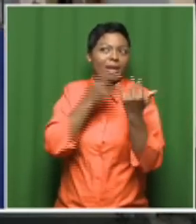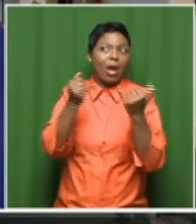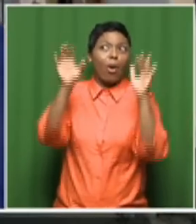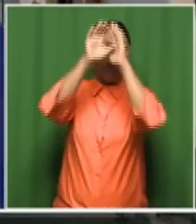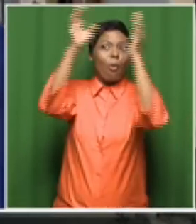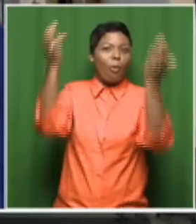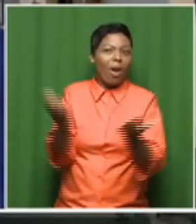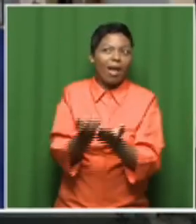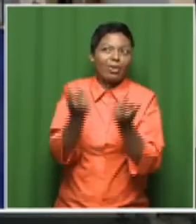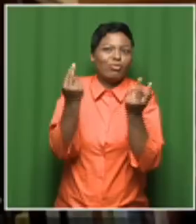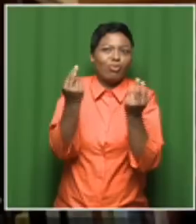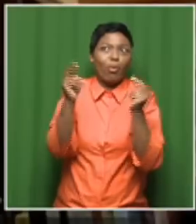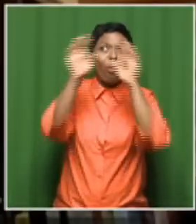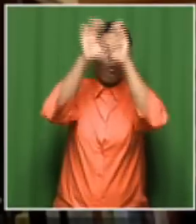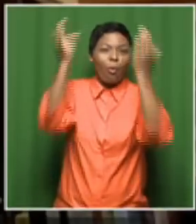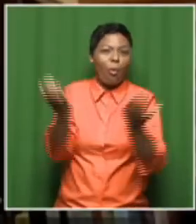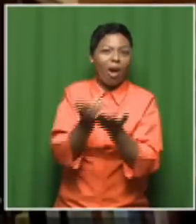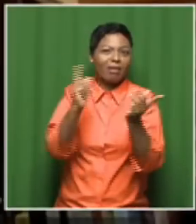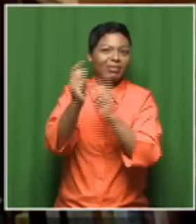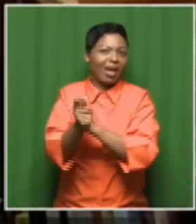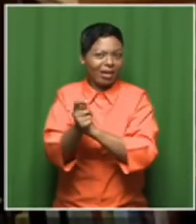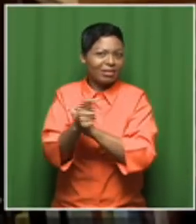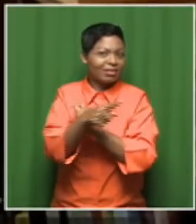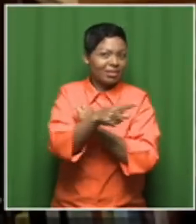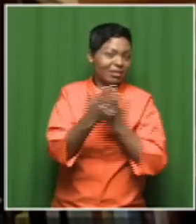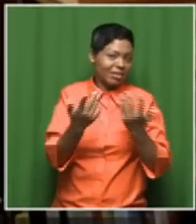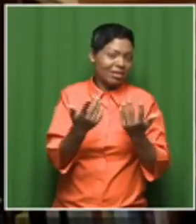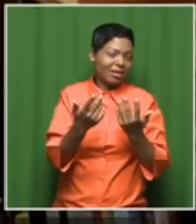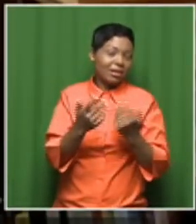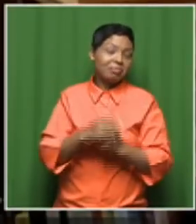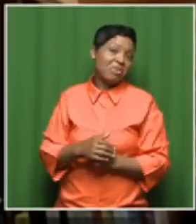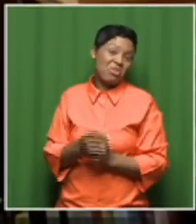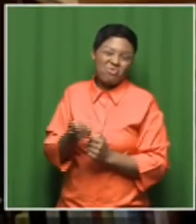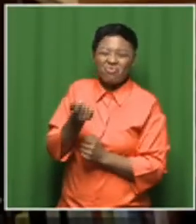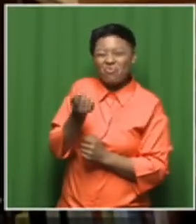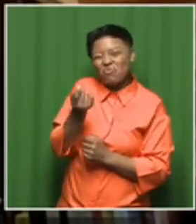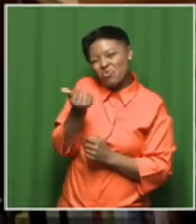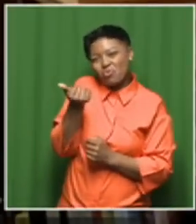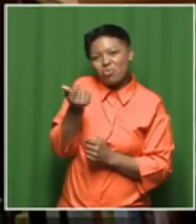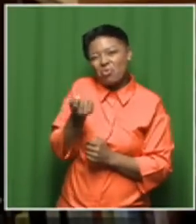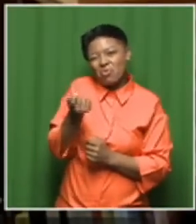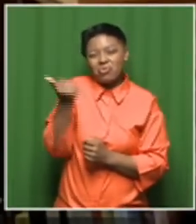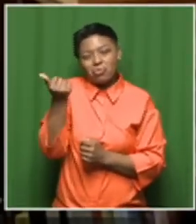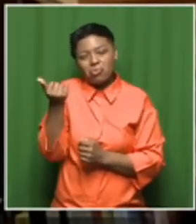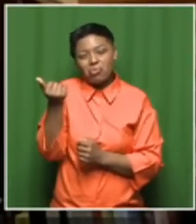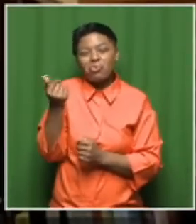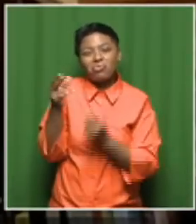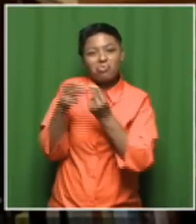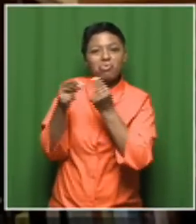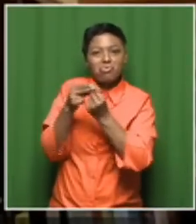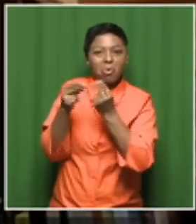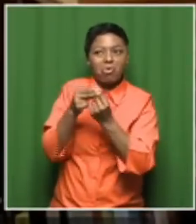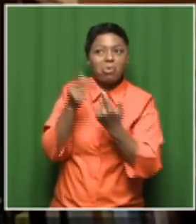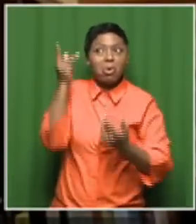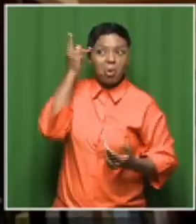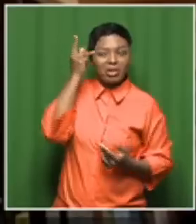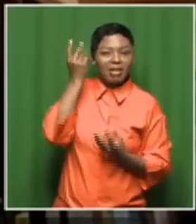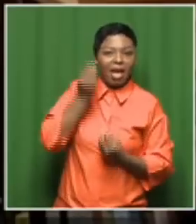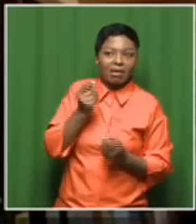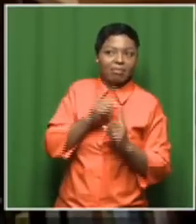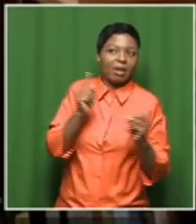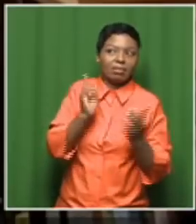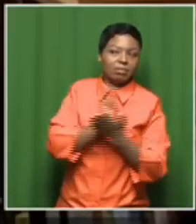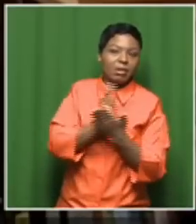Very, very rarely and in very few instances. That's one of my greatest worries, that it is happening. That's the